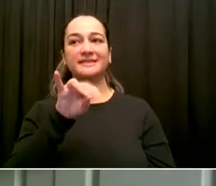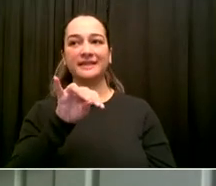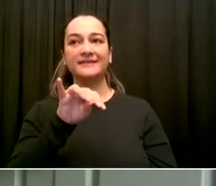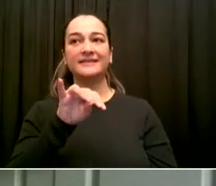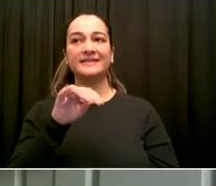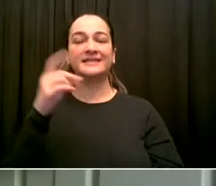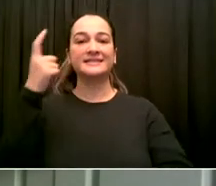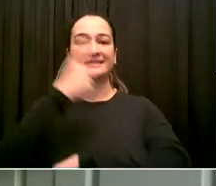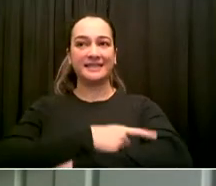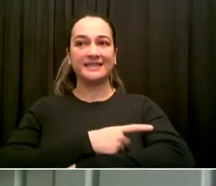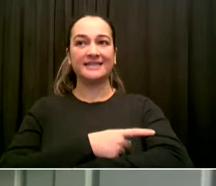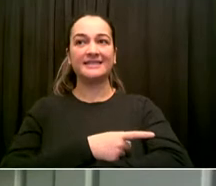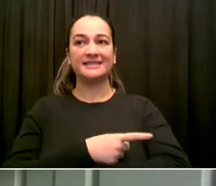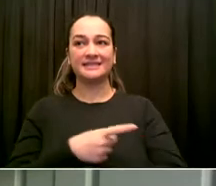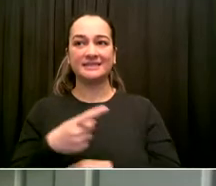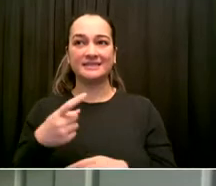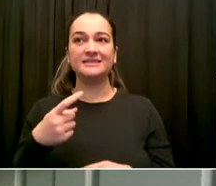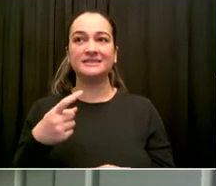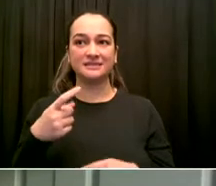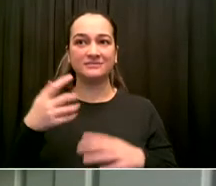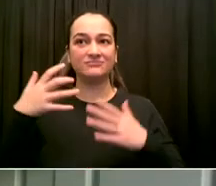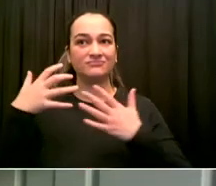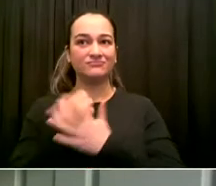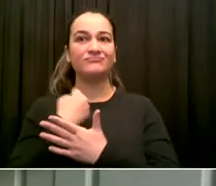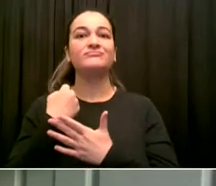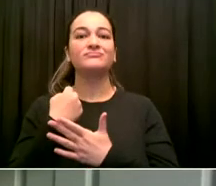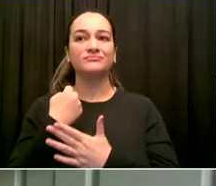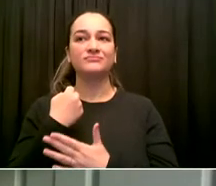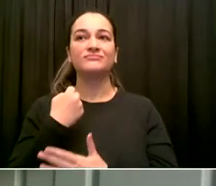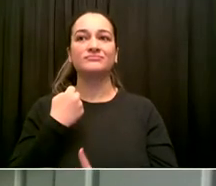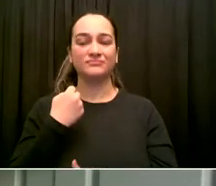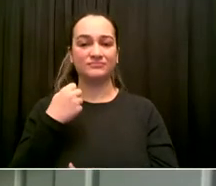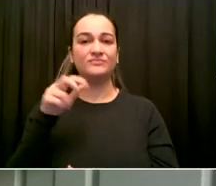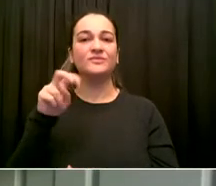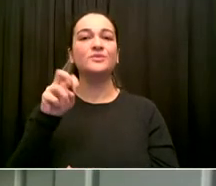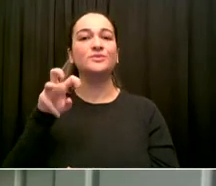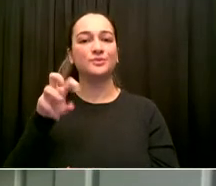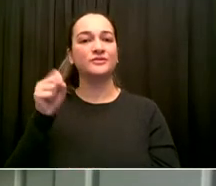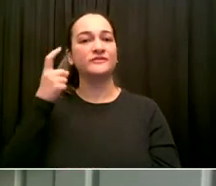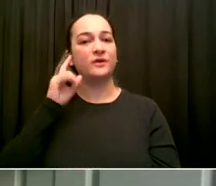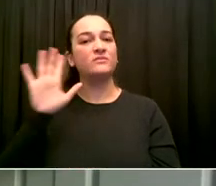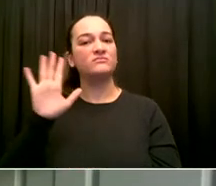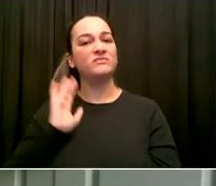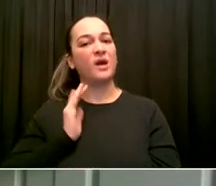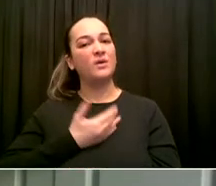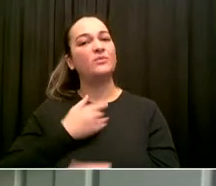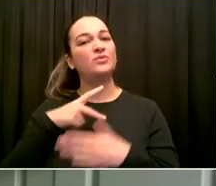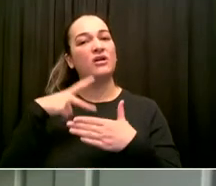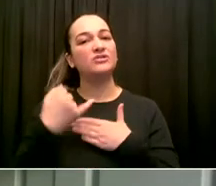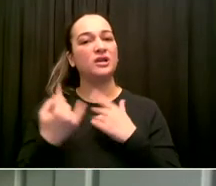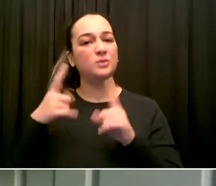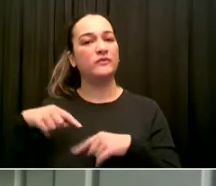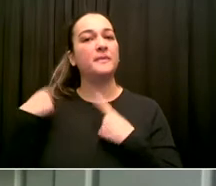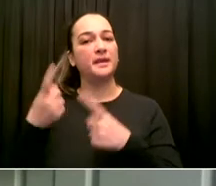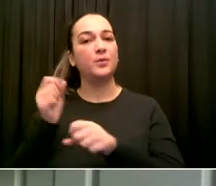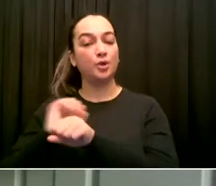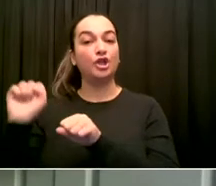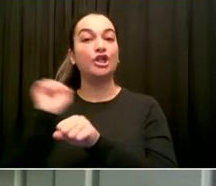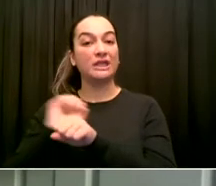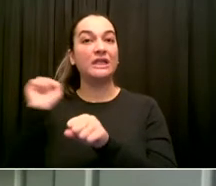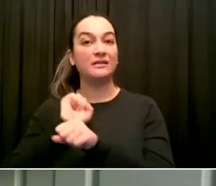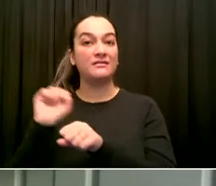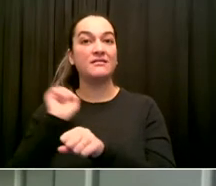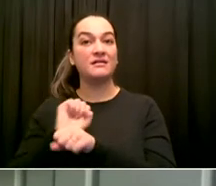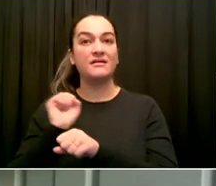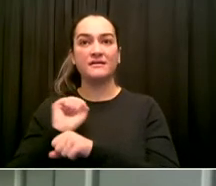news looming, some big projects we're working on. It's taken a while. We were frustrated, quite frankly, but we appreciate it.